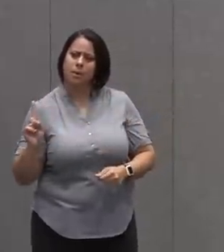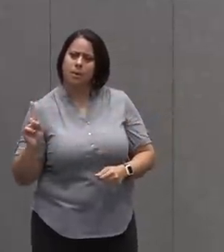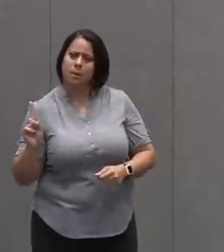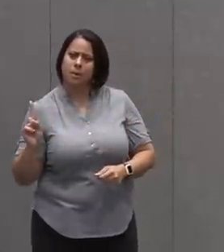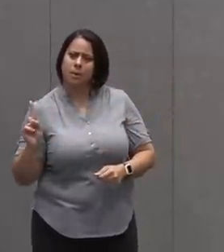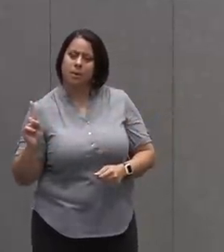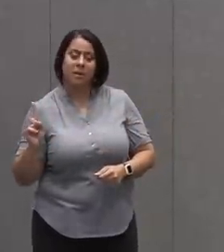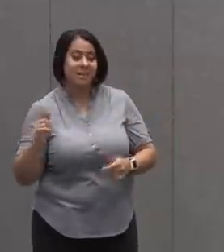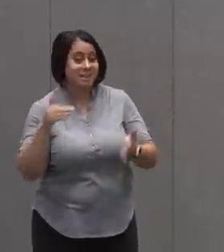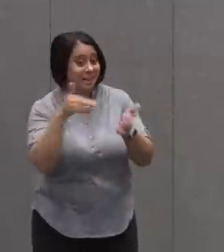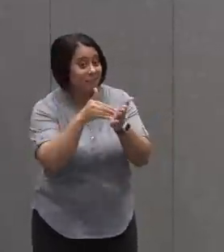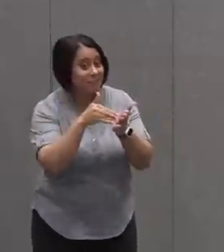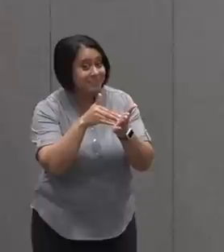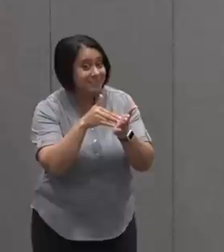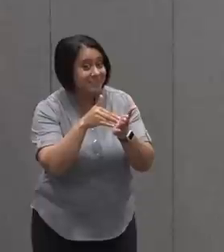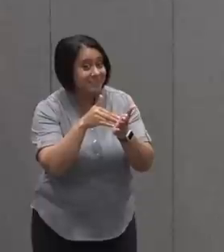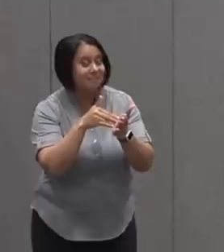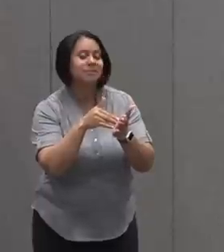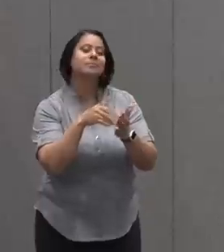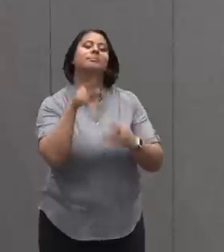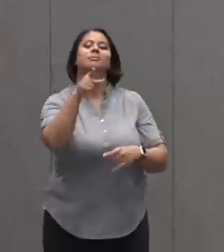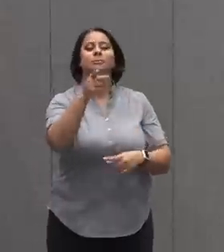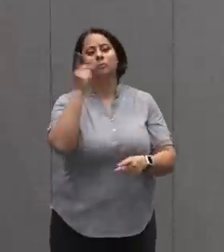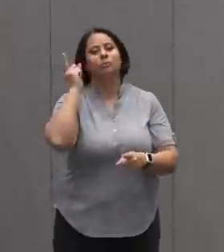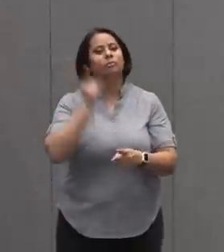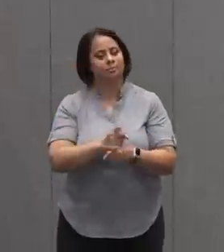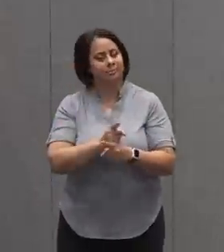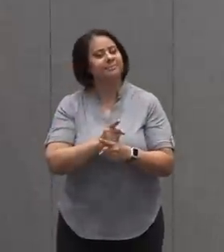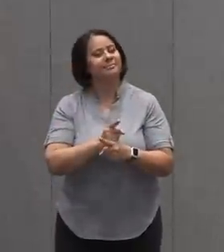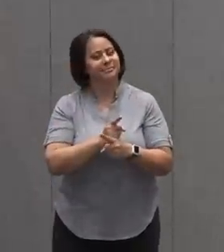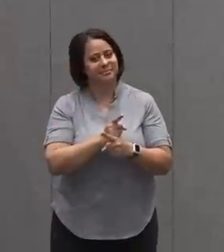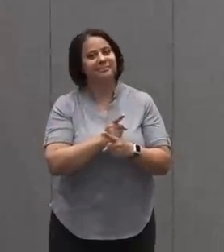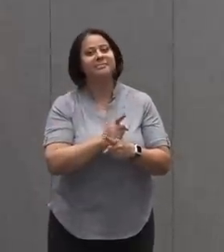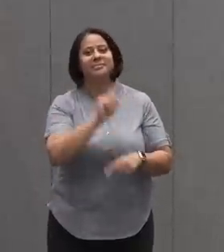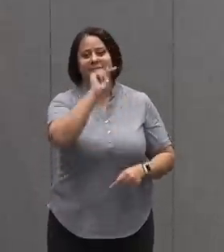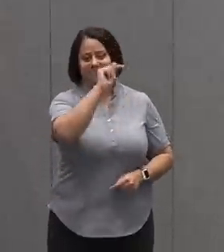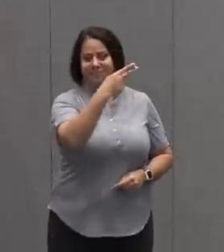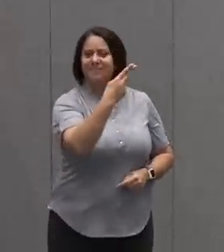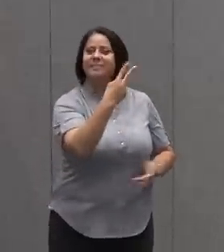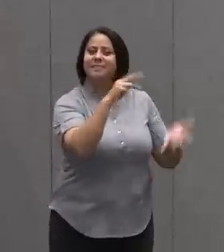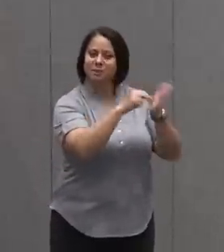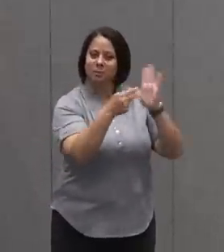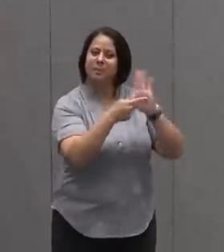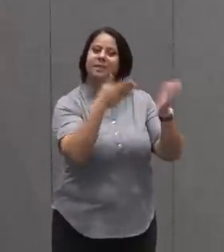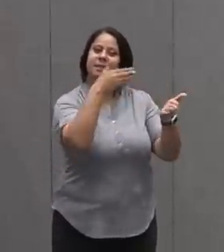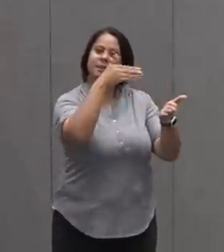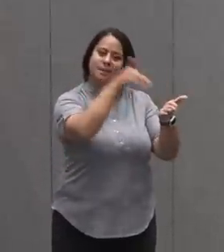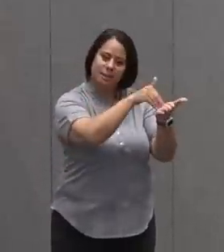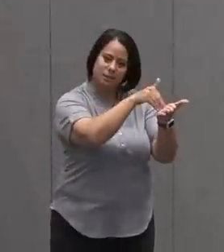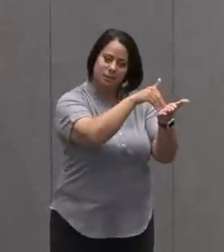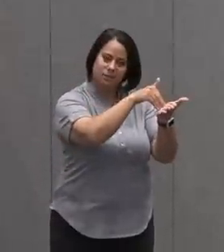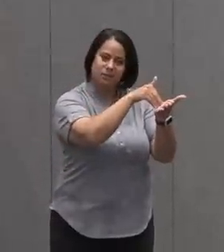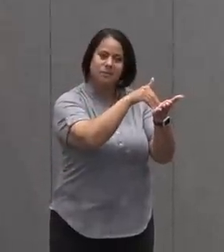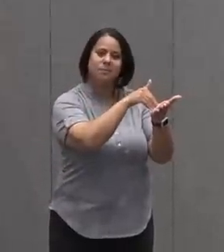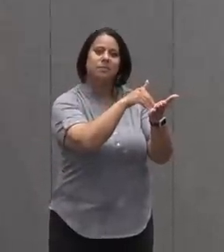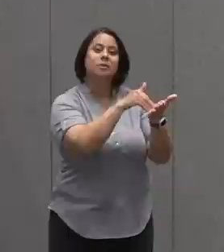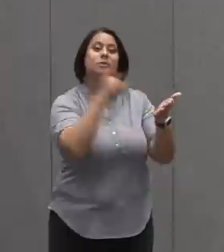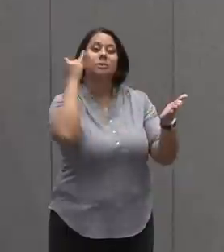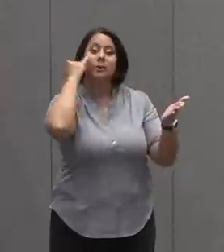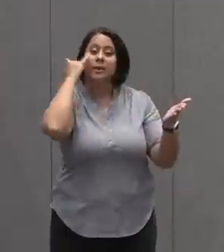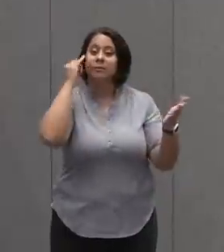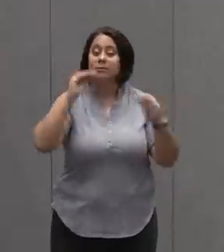said it was thousands, you're absolutely correct. That's going to be where we place our digit that is in